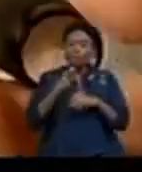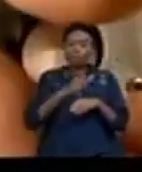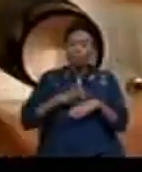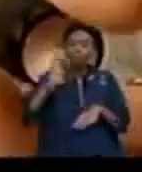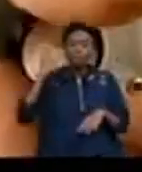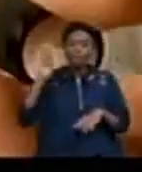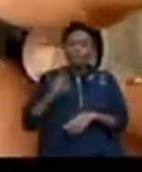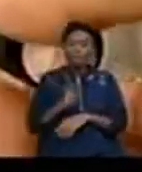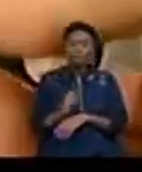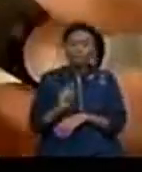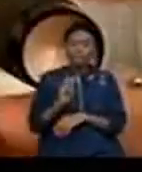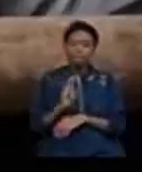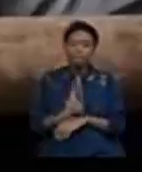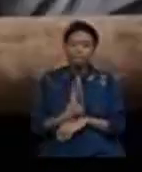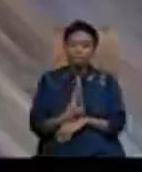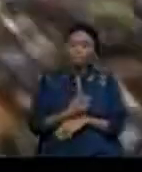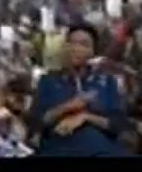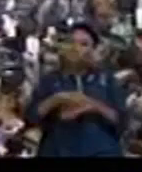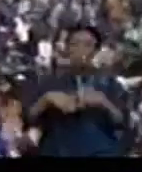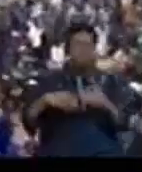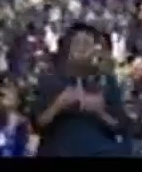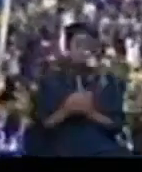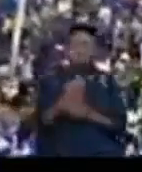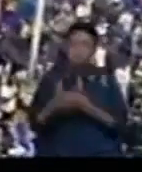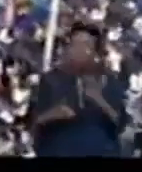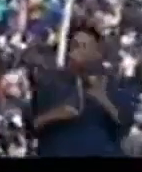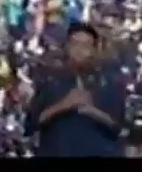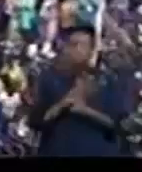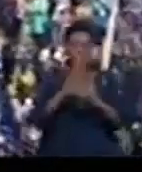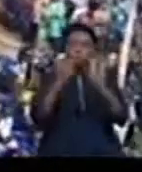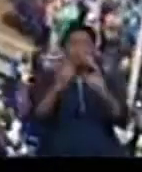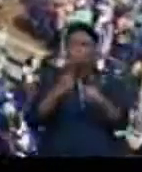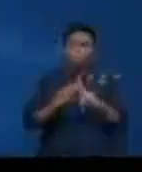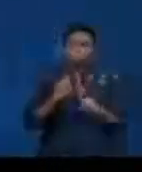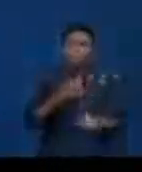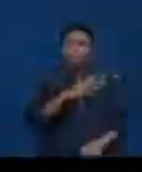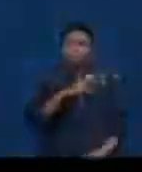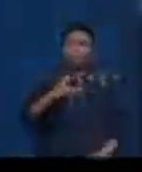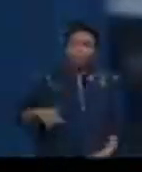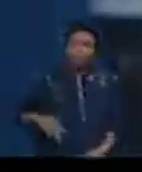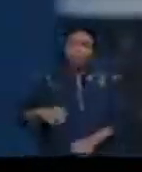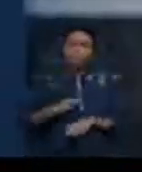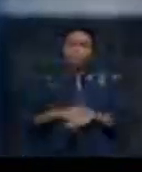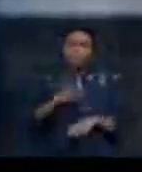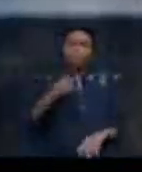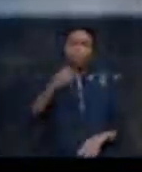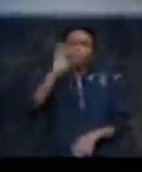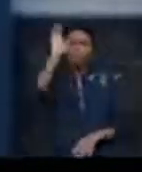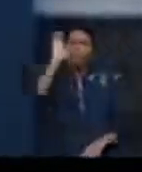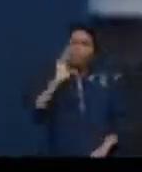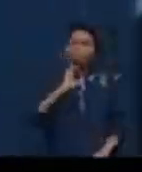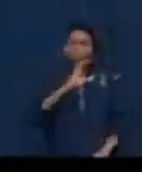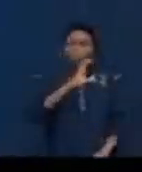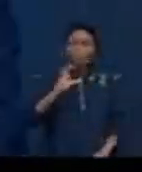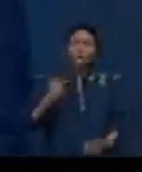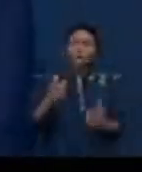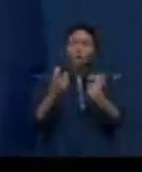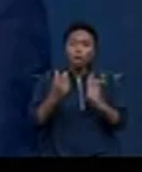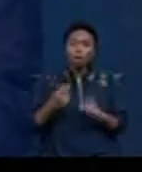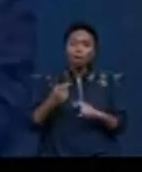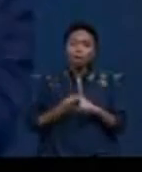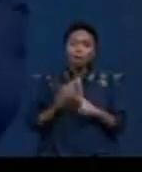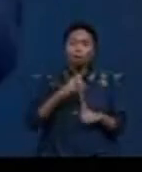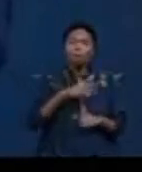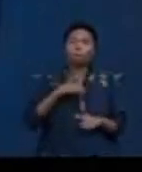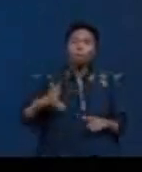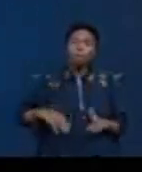television all over the world. Coming from the Christ on the cross. coming in from the Christ who